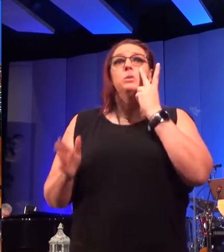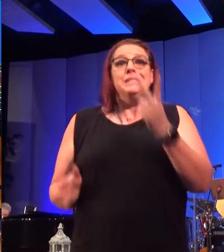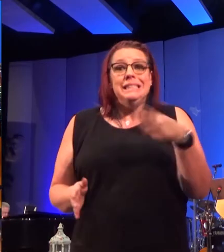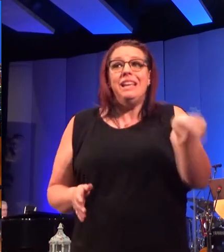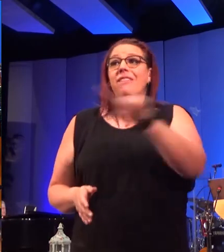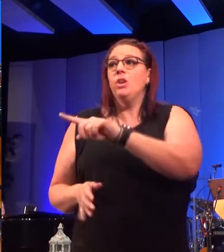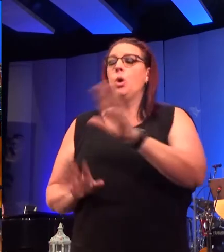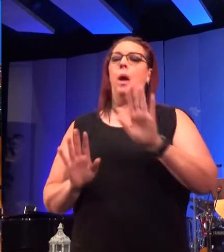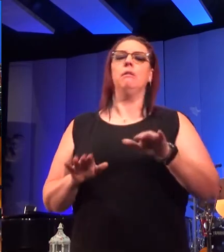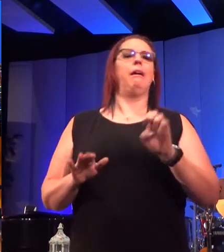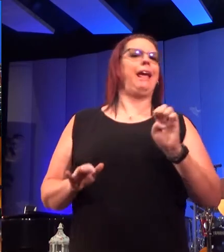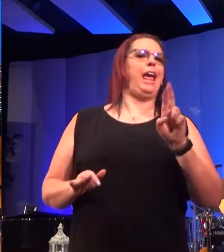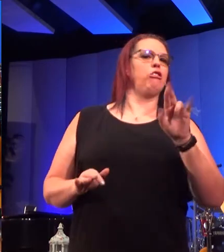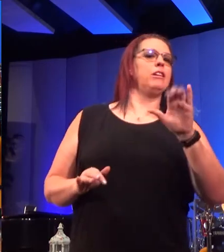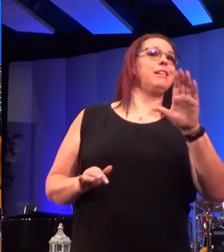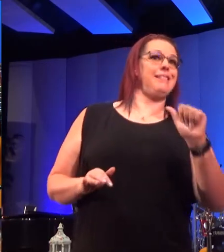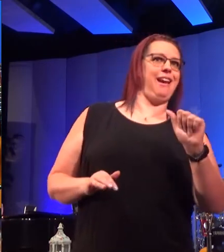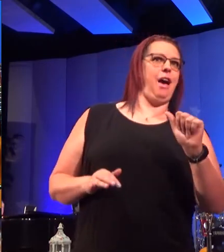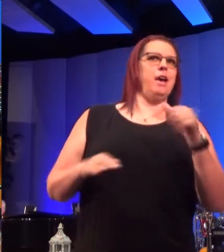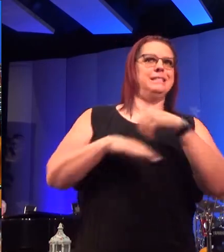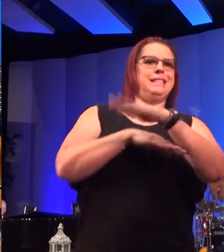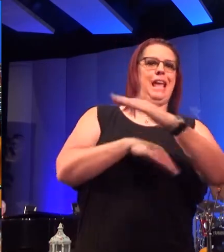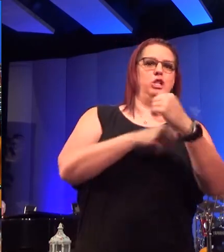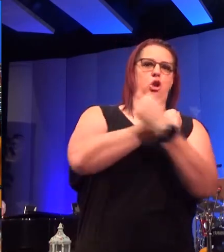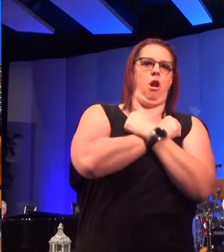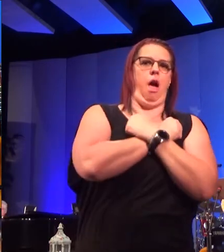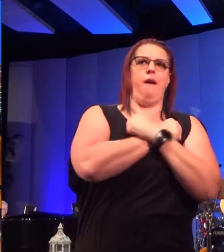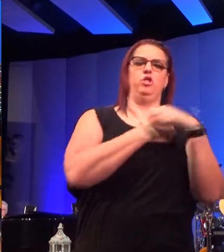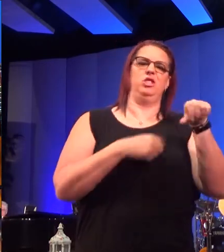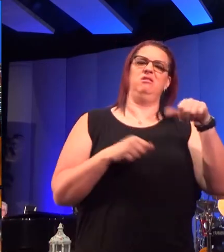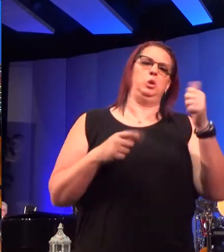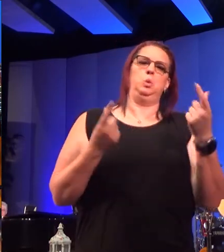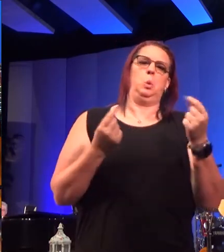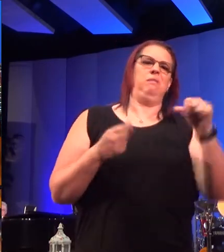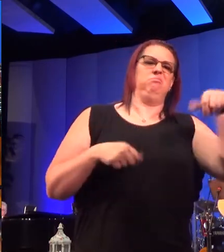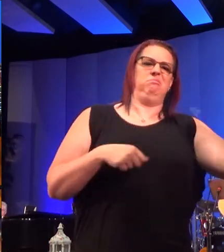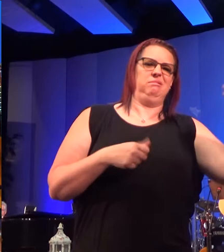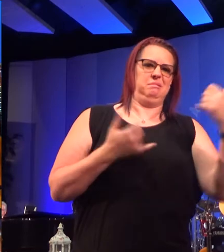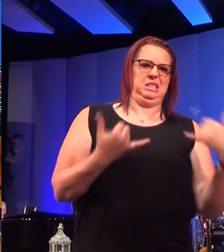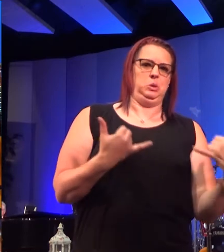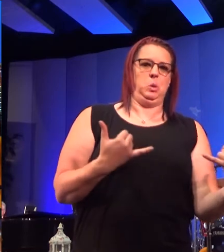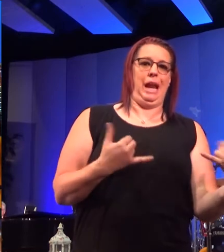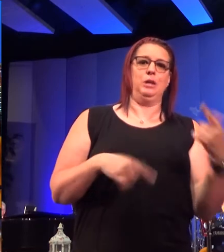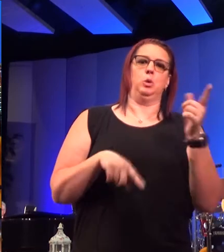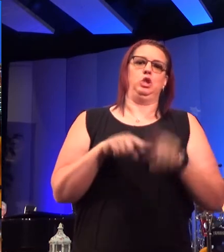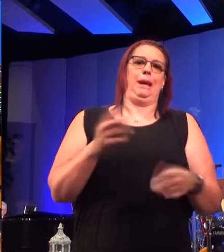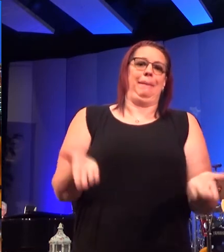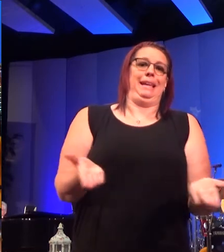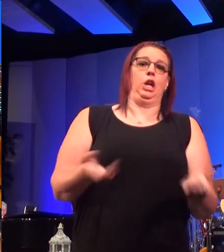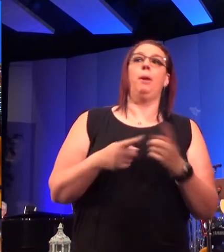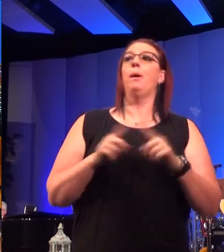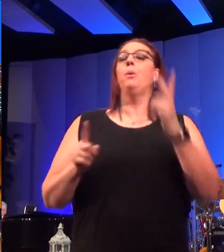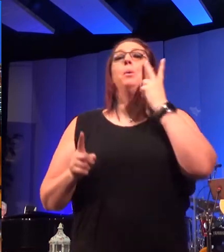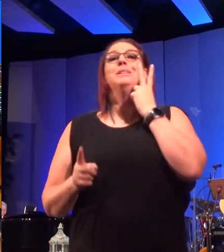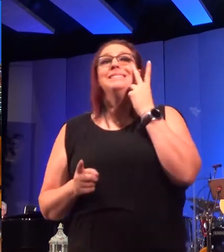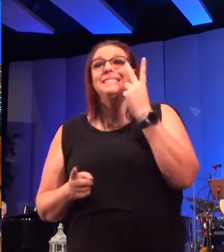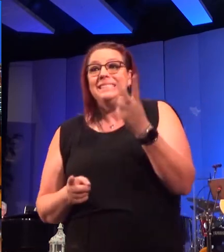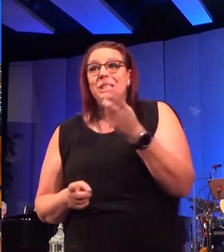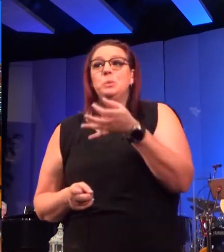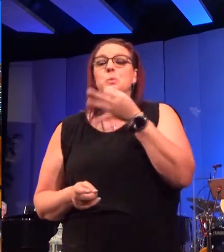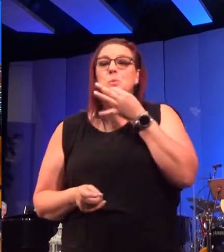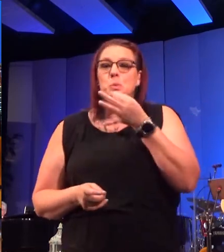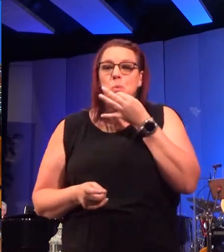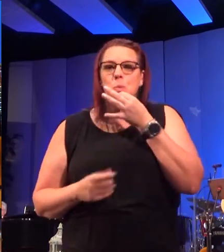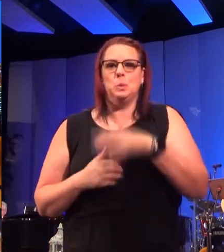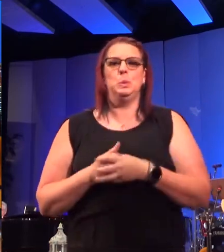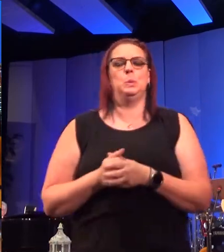sends her love. She had other things planned for today, so she couldn't be here in person. But we'll see you out there in coming Sundays.